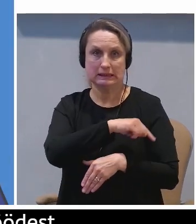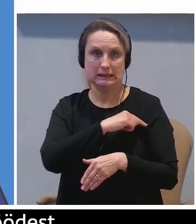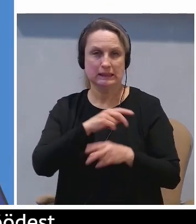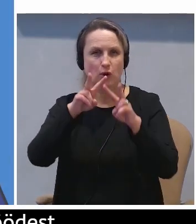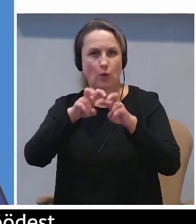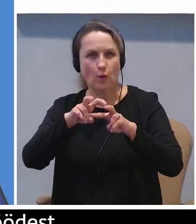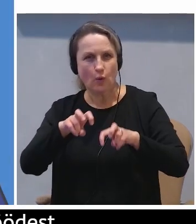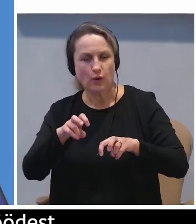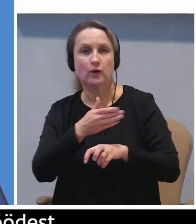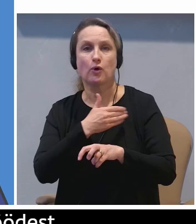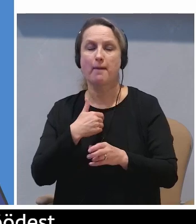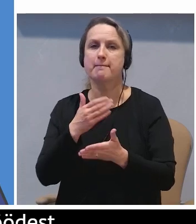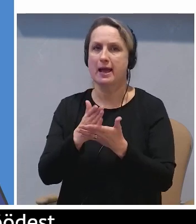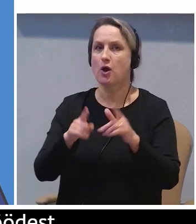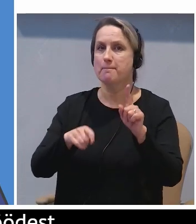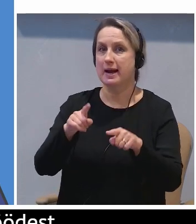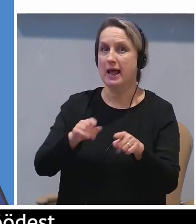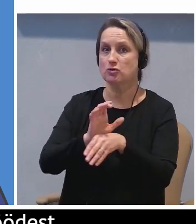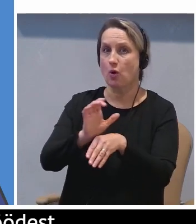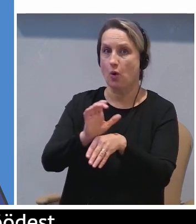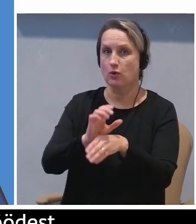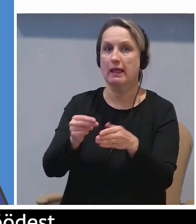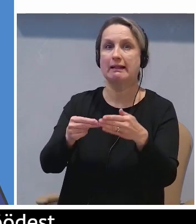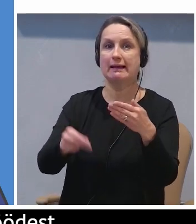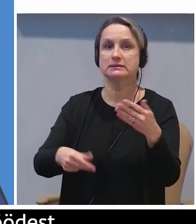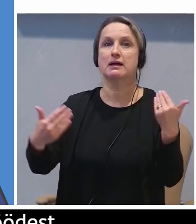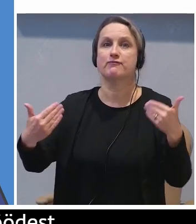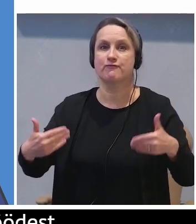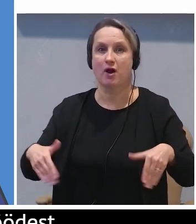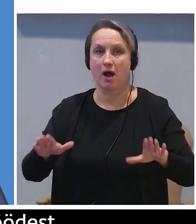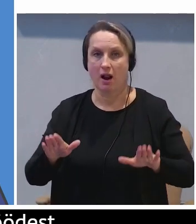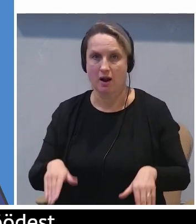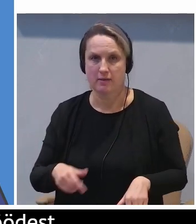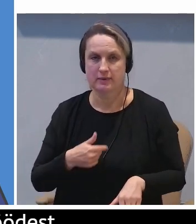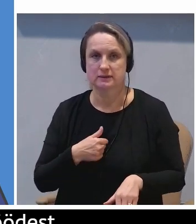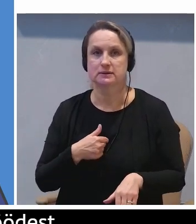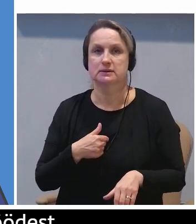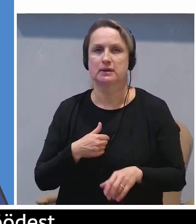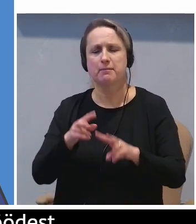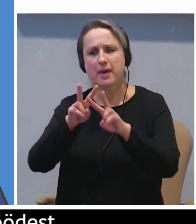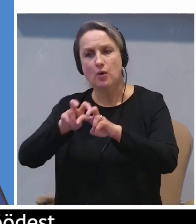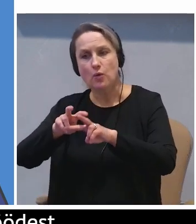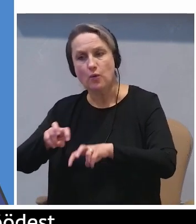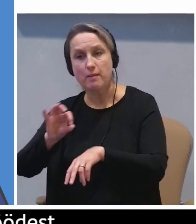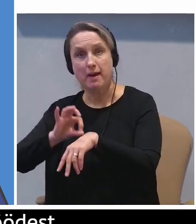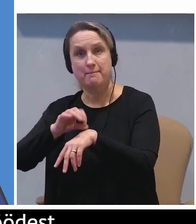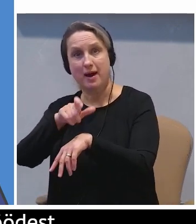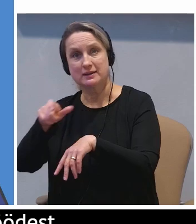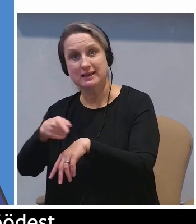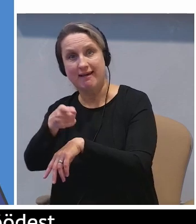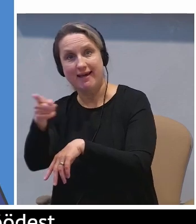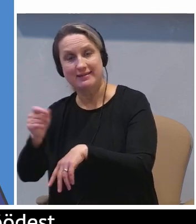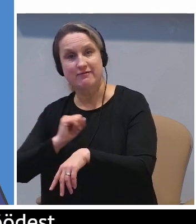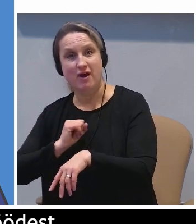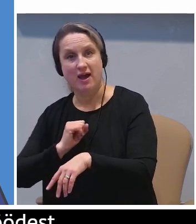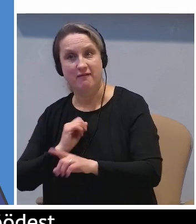have litsentseeritud patient tooted. need, and then we Uurime, have mida vajavad work patsiendid in the